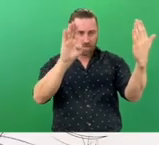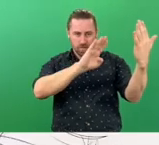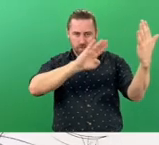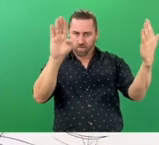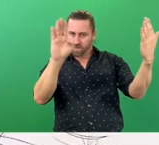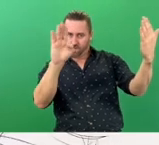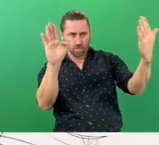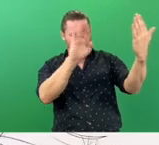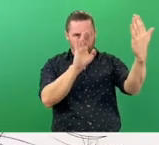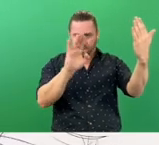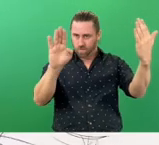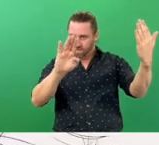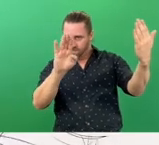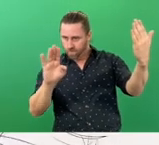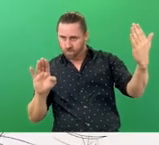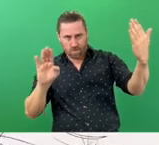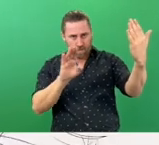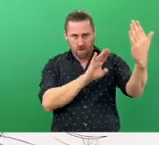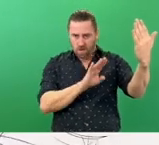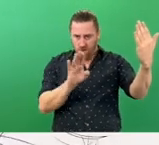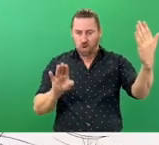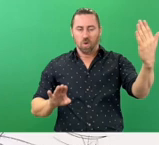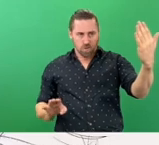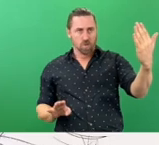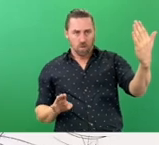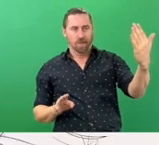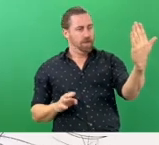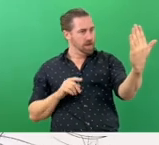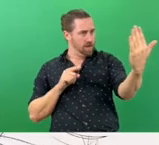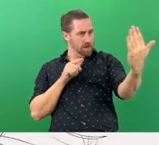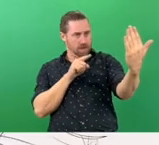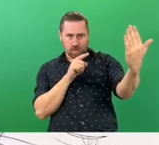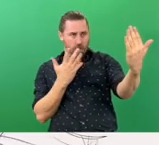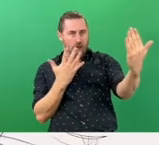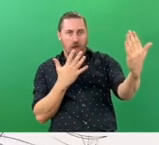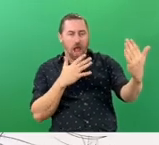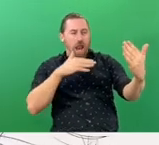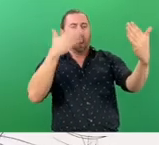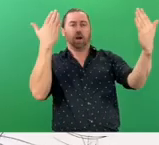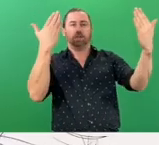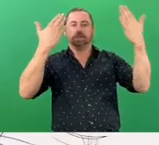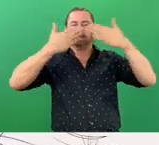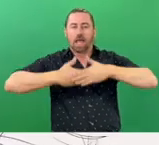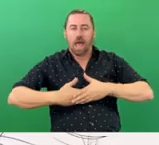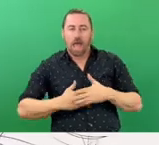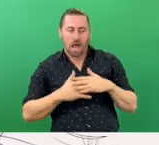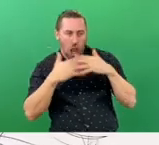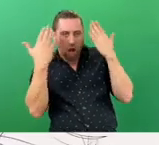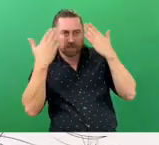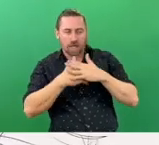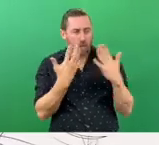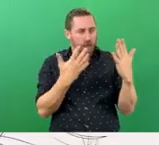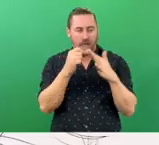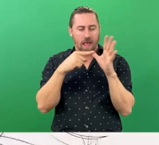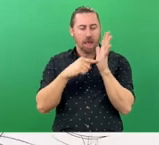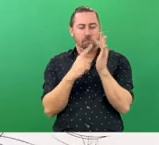once you're starting to build that up, look at yourself and start to look at the pattern of light and dark that's created. And